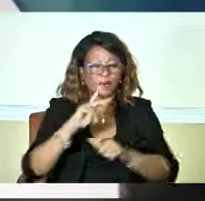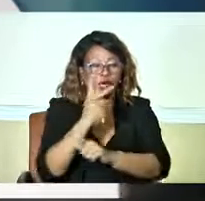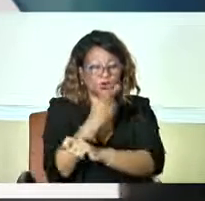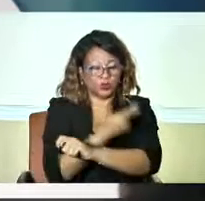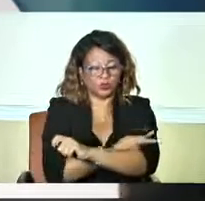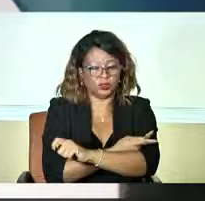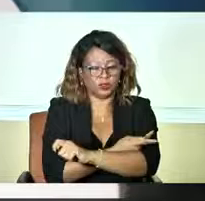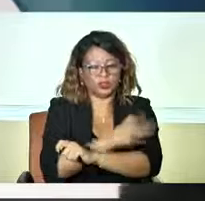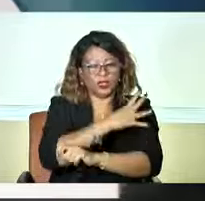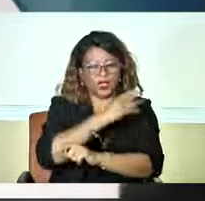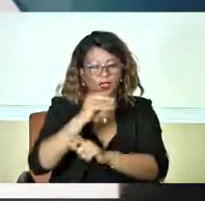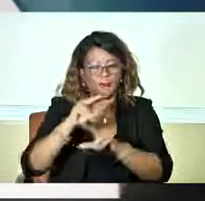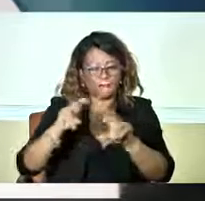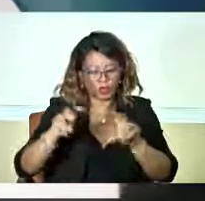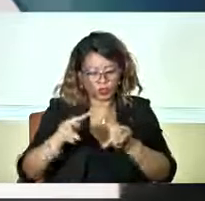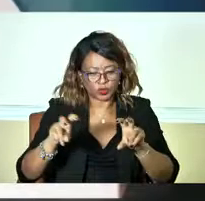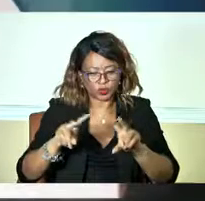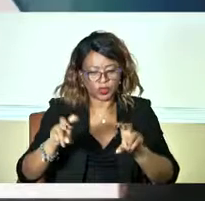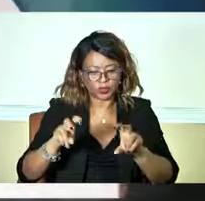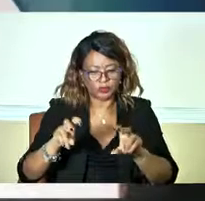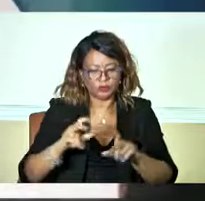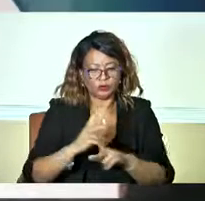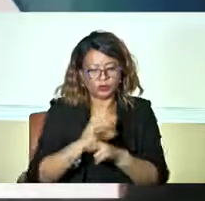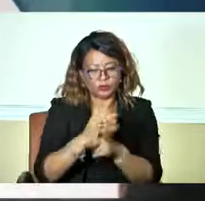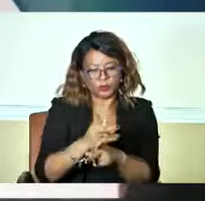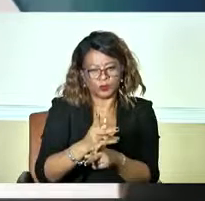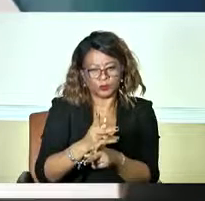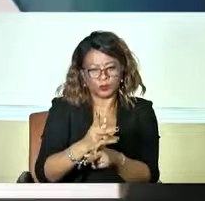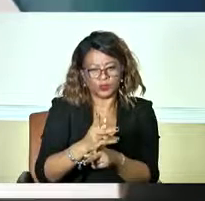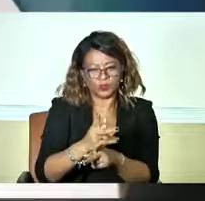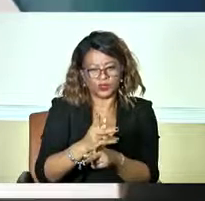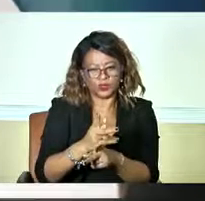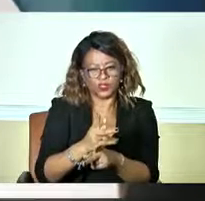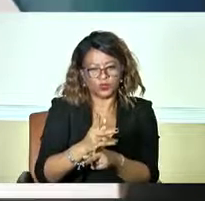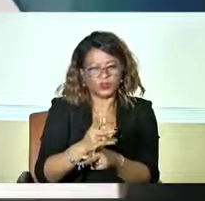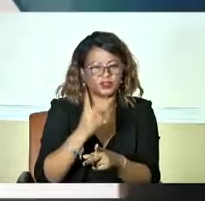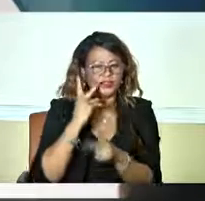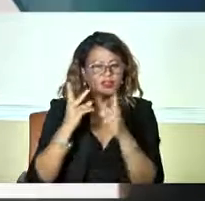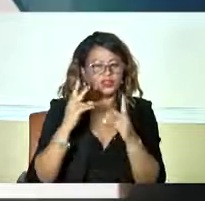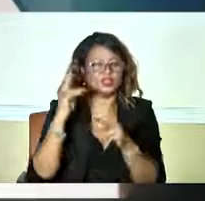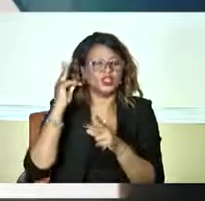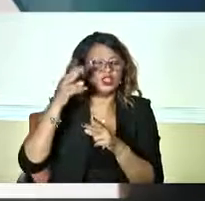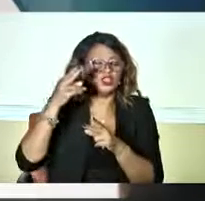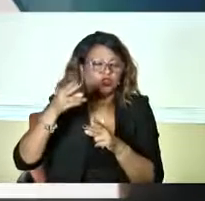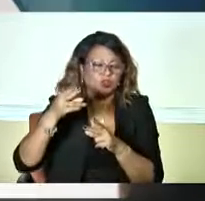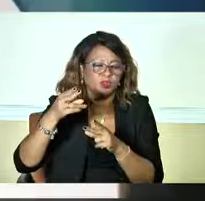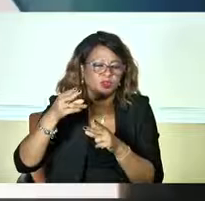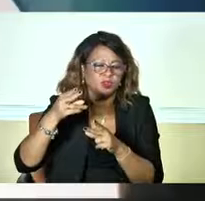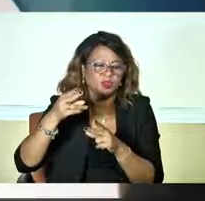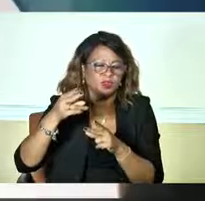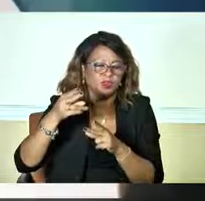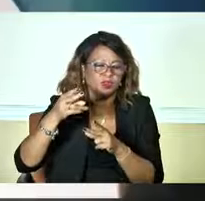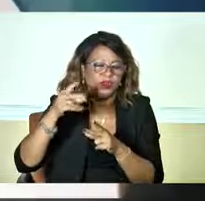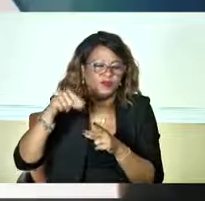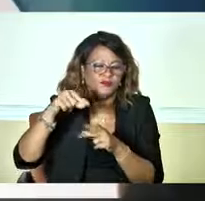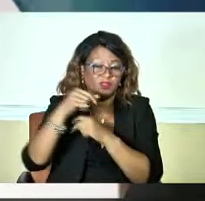and monitoring provisions that we've ever seen in the history of the